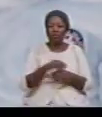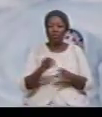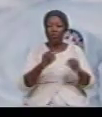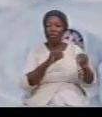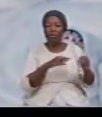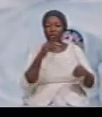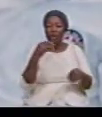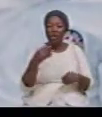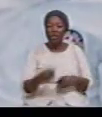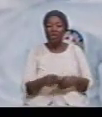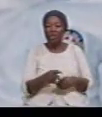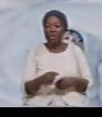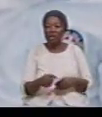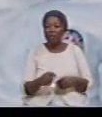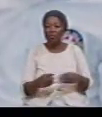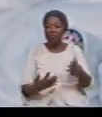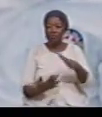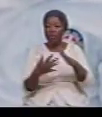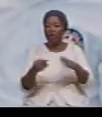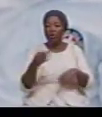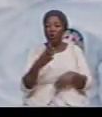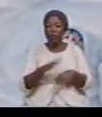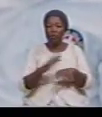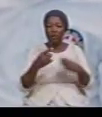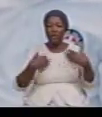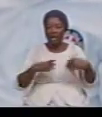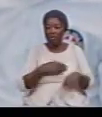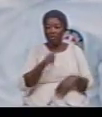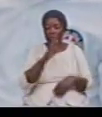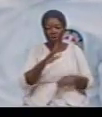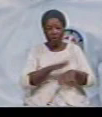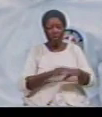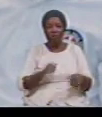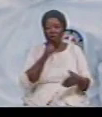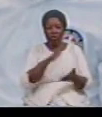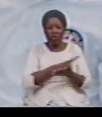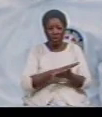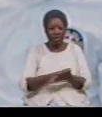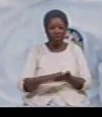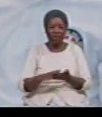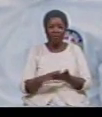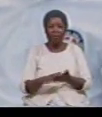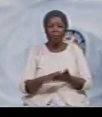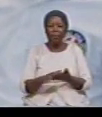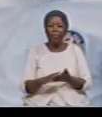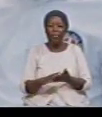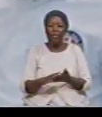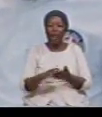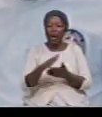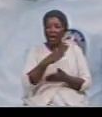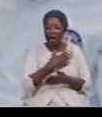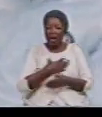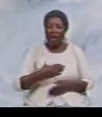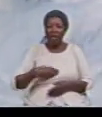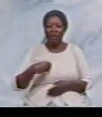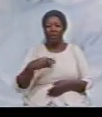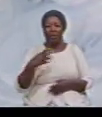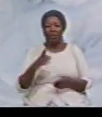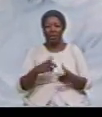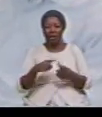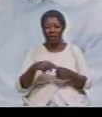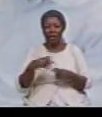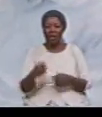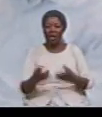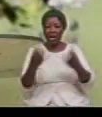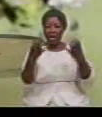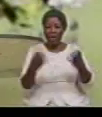his upper lip and shall cry, unclean, unclean." And the leper was required to rend